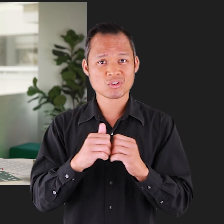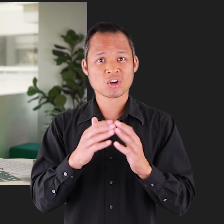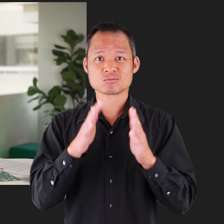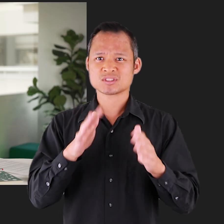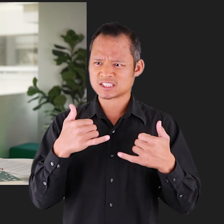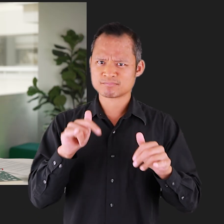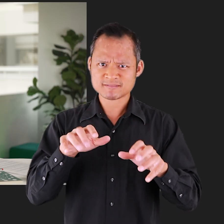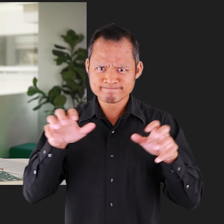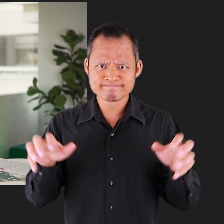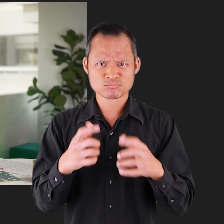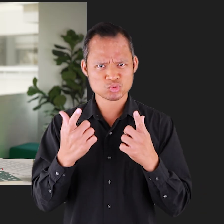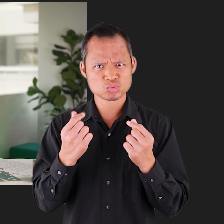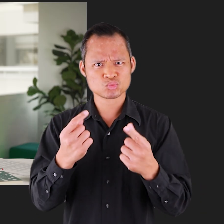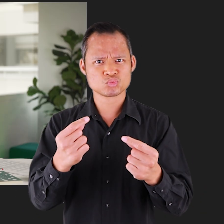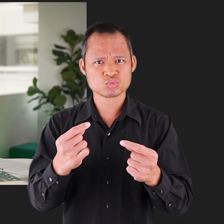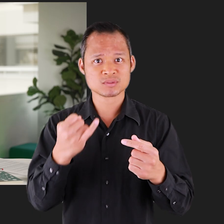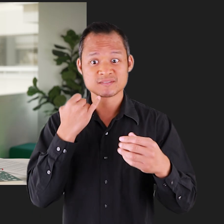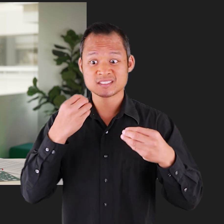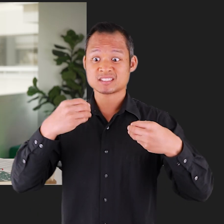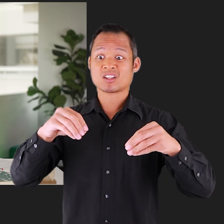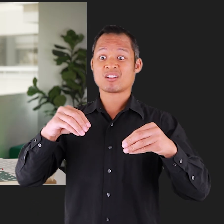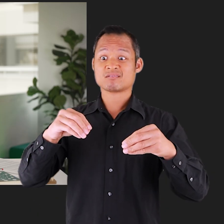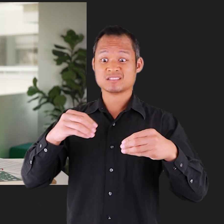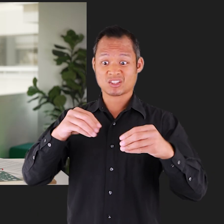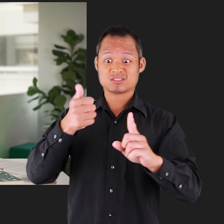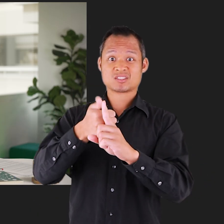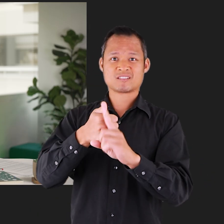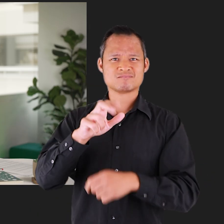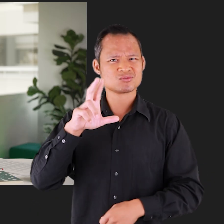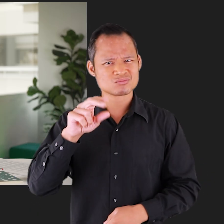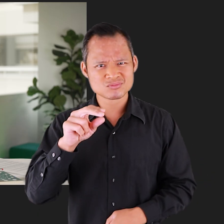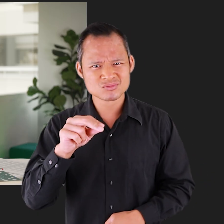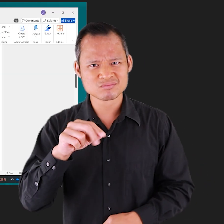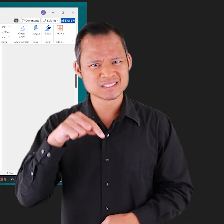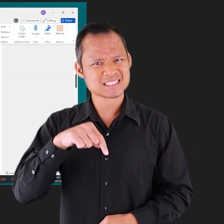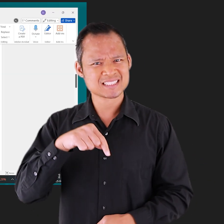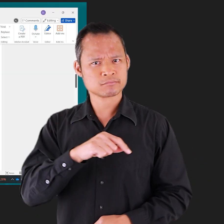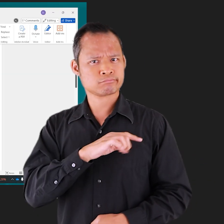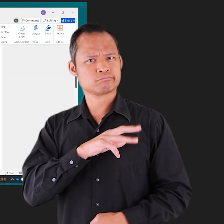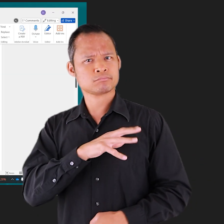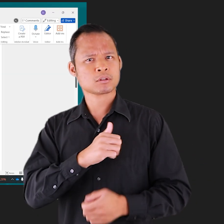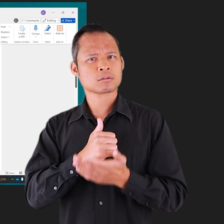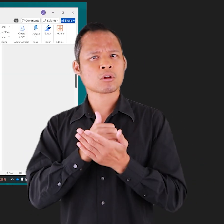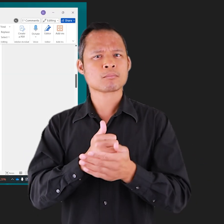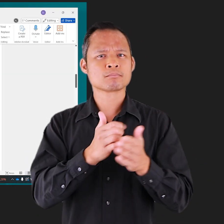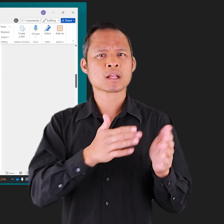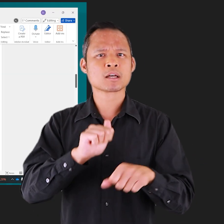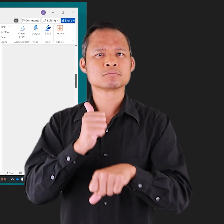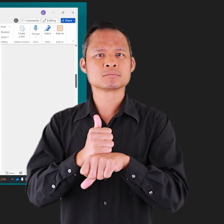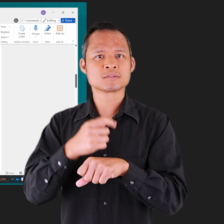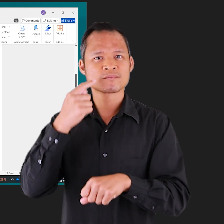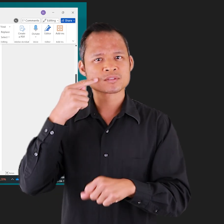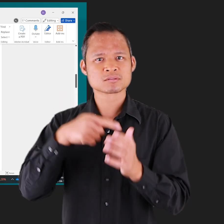entrepreneur means you are proactive in your approach. Sales does not happen by itself. This tool allows you to plan